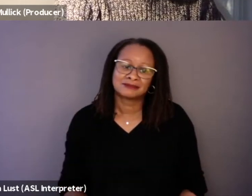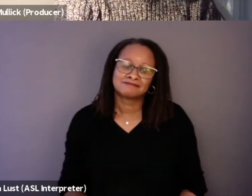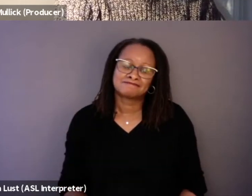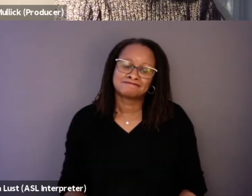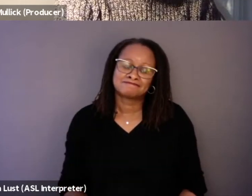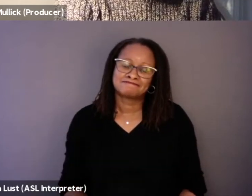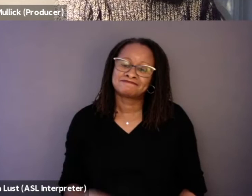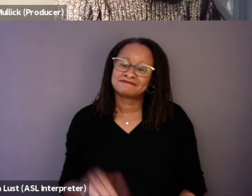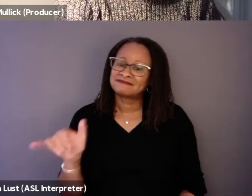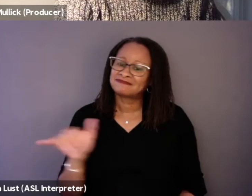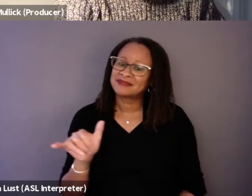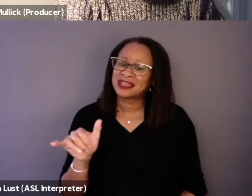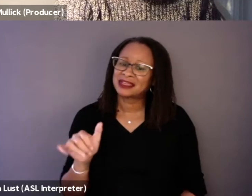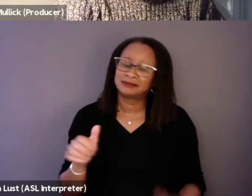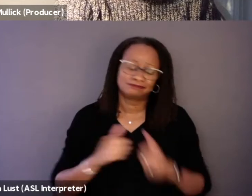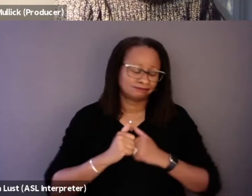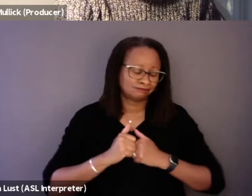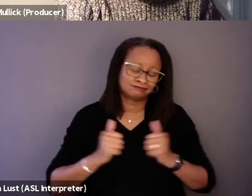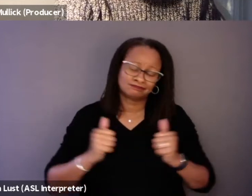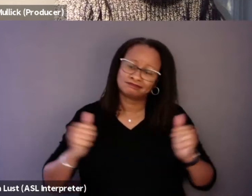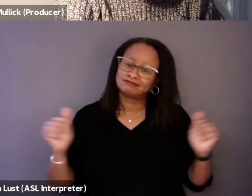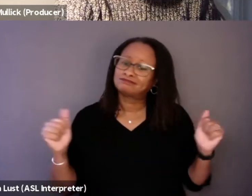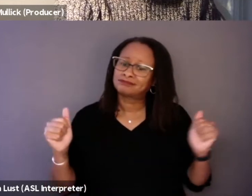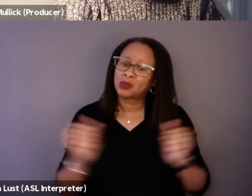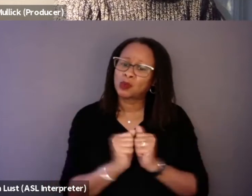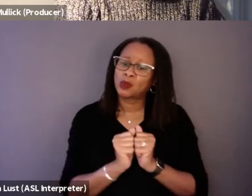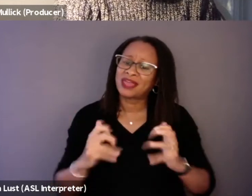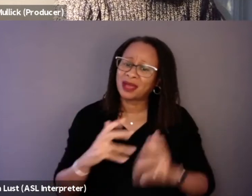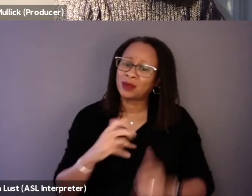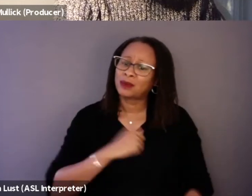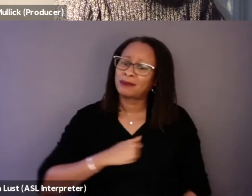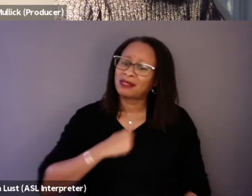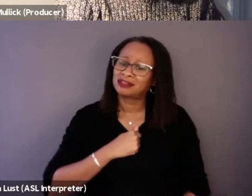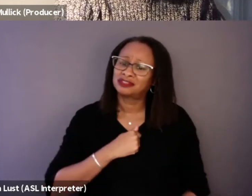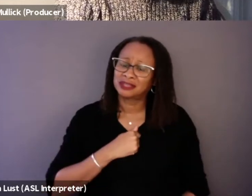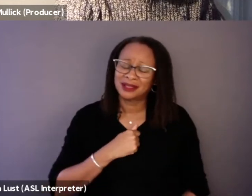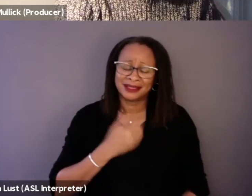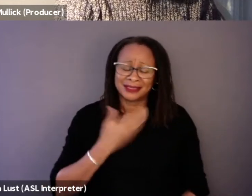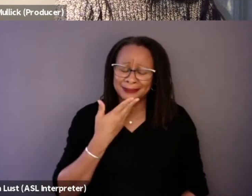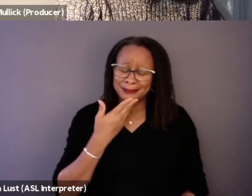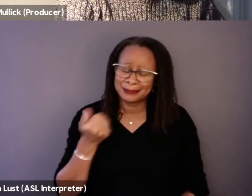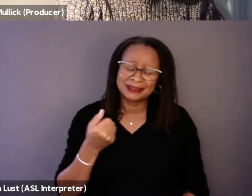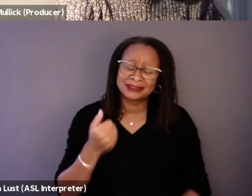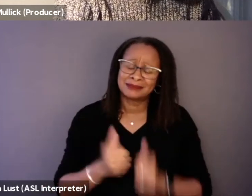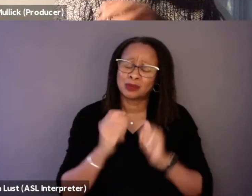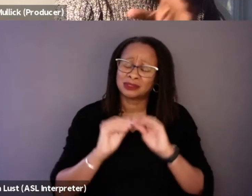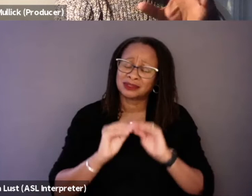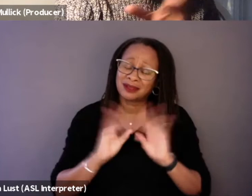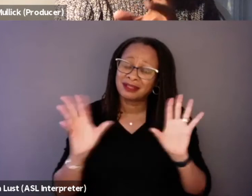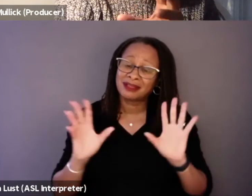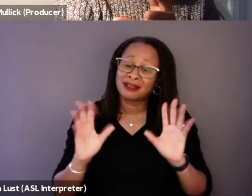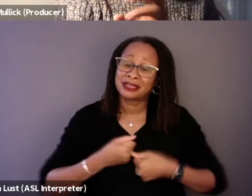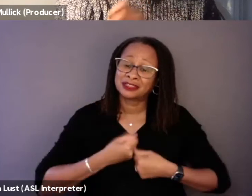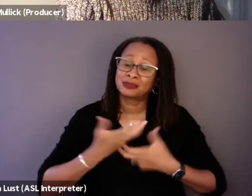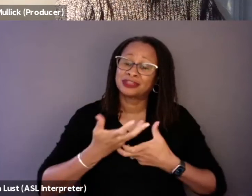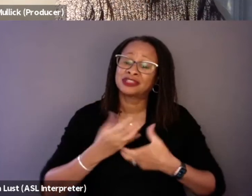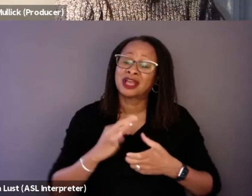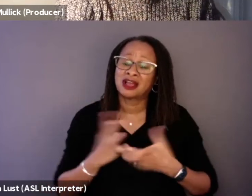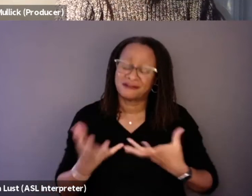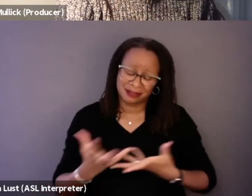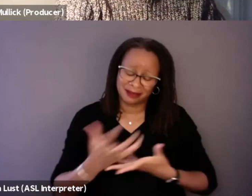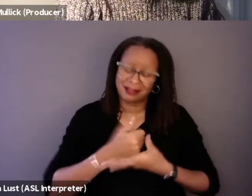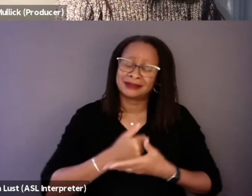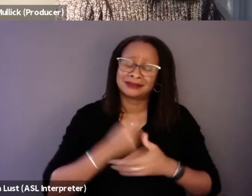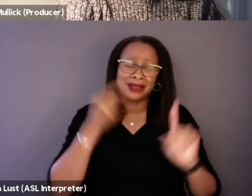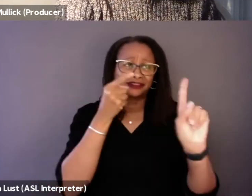just candidly and vulnerably and unapologetically the finest and clearest expression of these collective aspirations